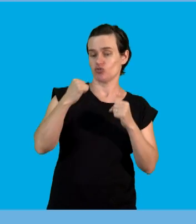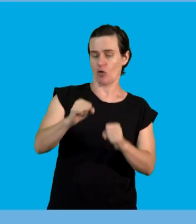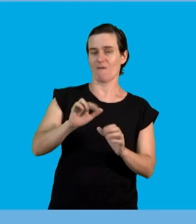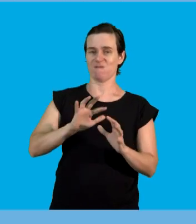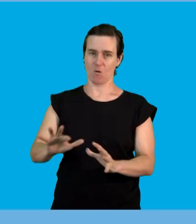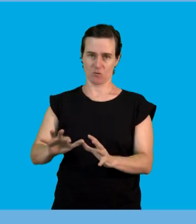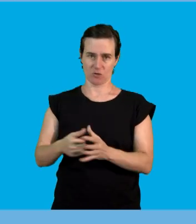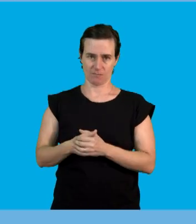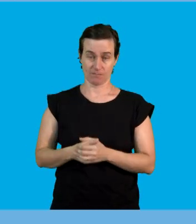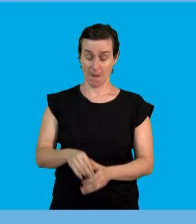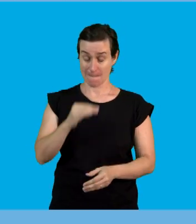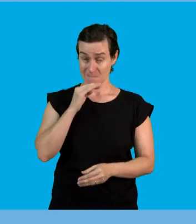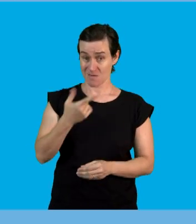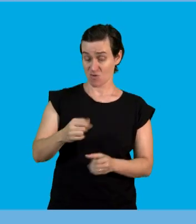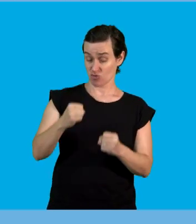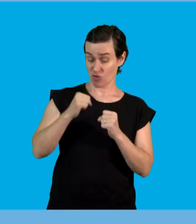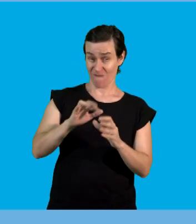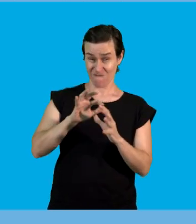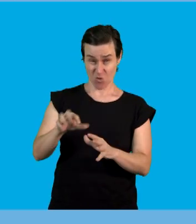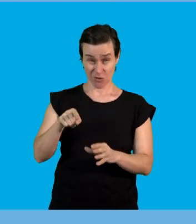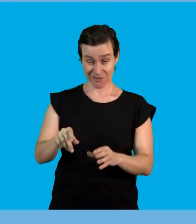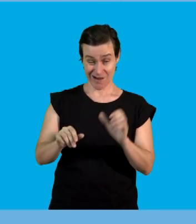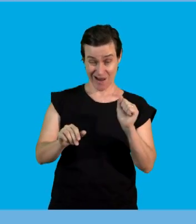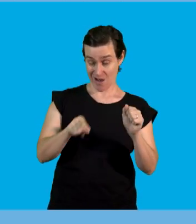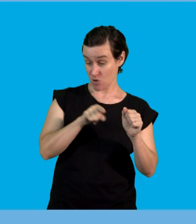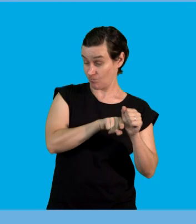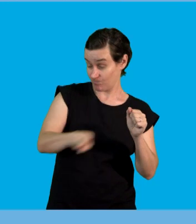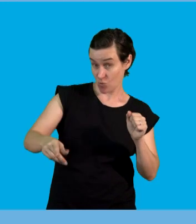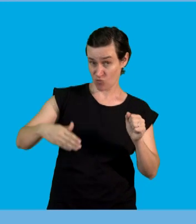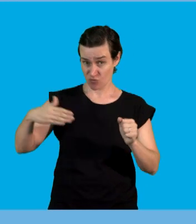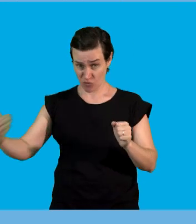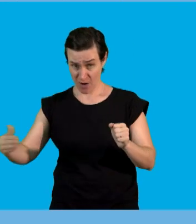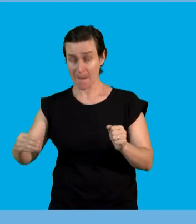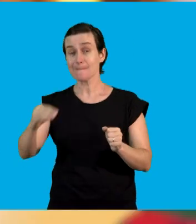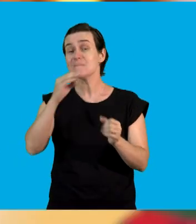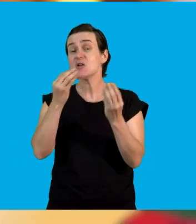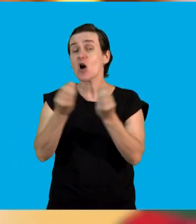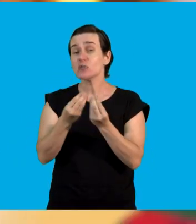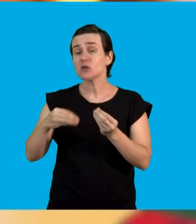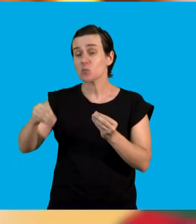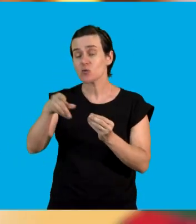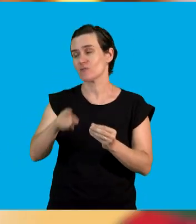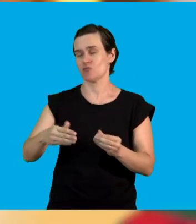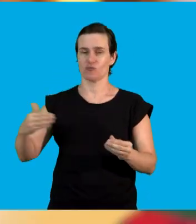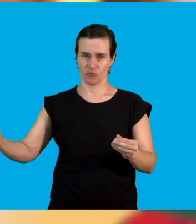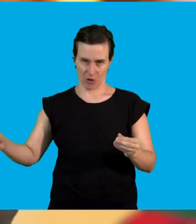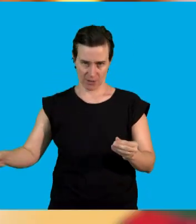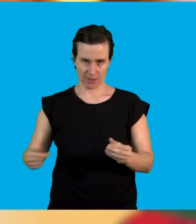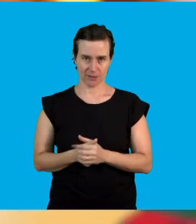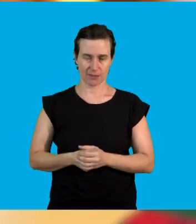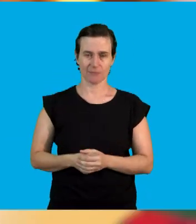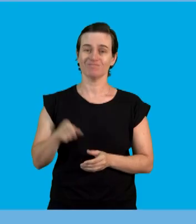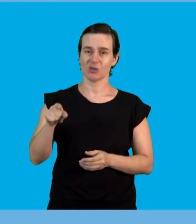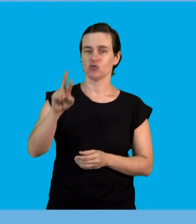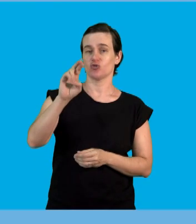greater force. So if the greater force was exerted to the right-hand side, then the object is going to go to the right-hand side with the